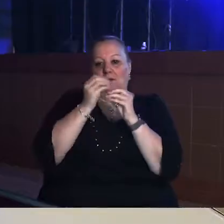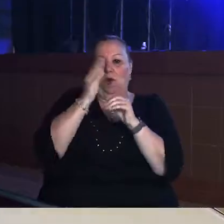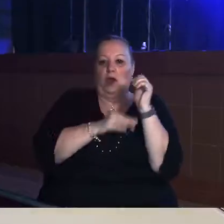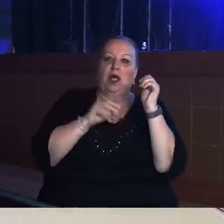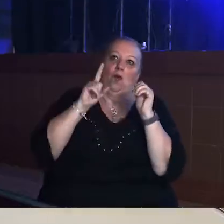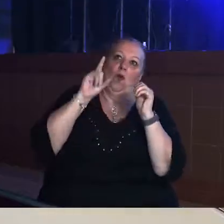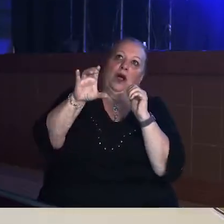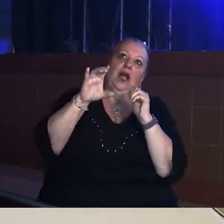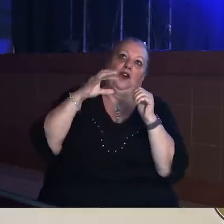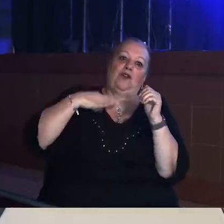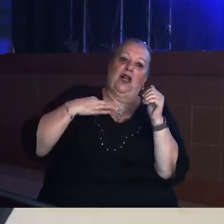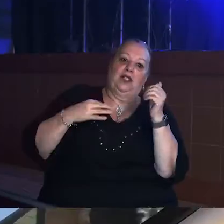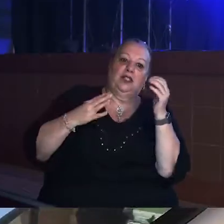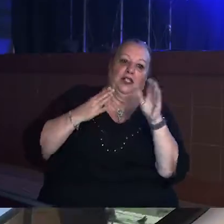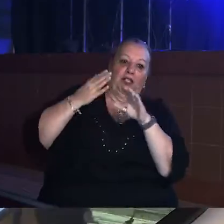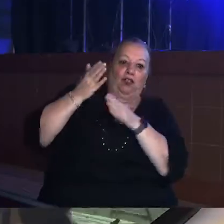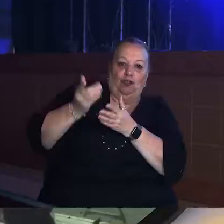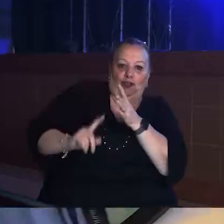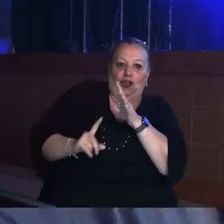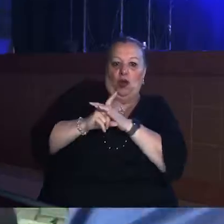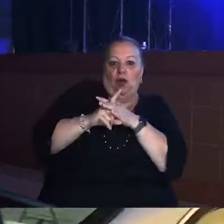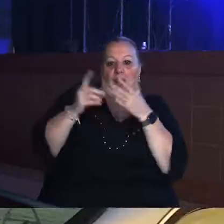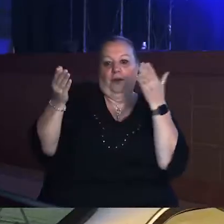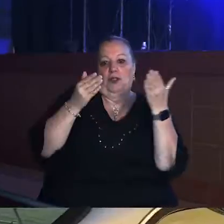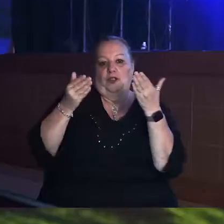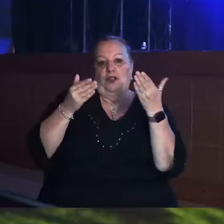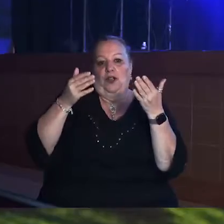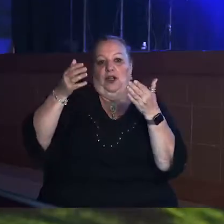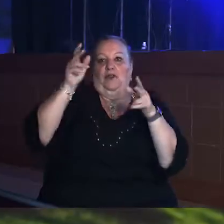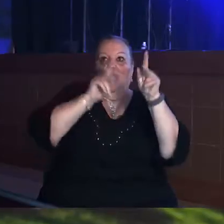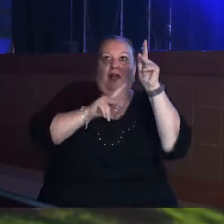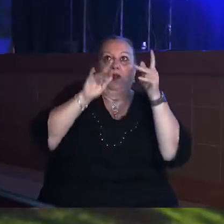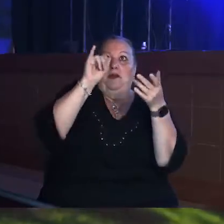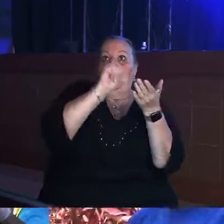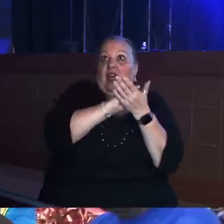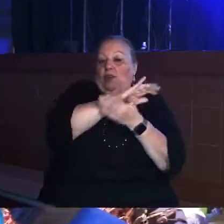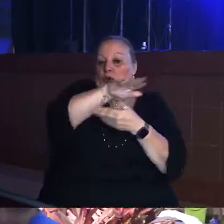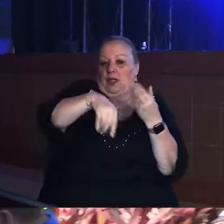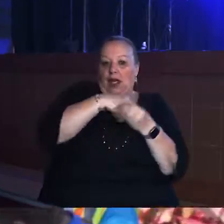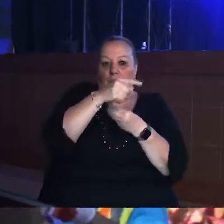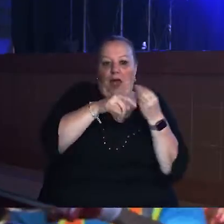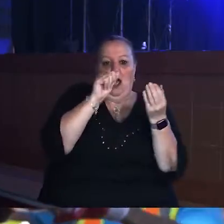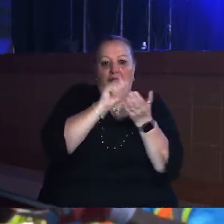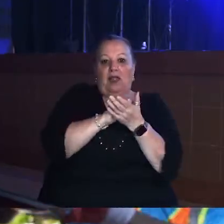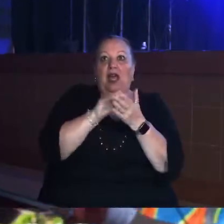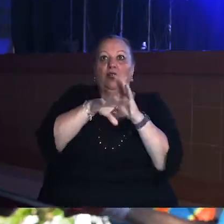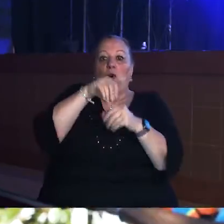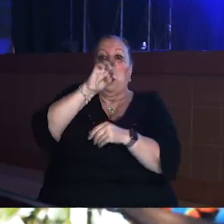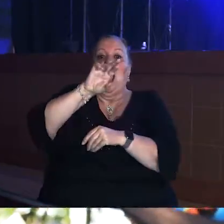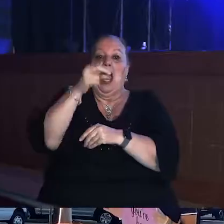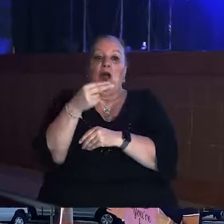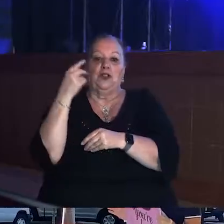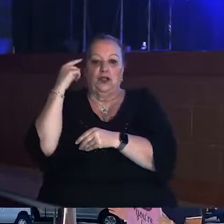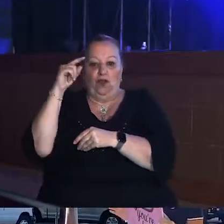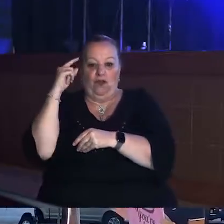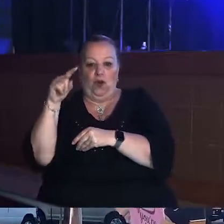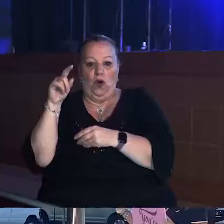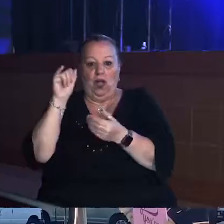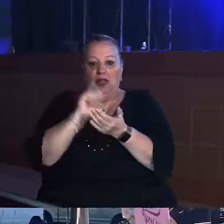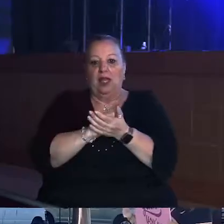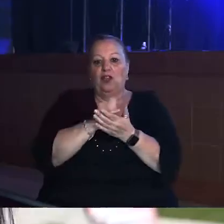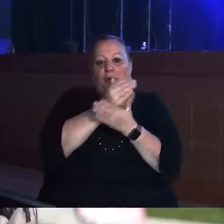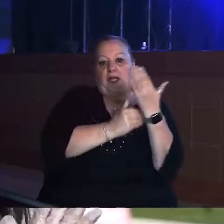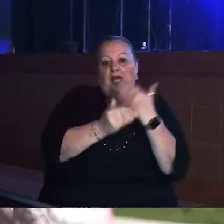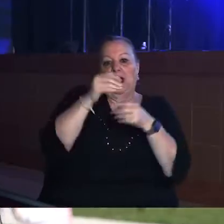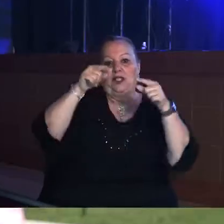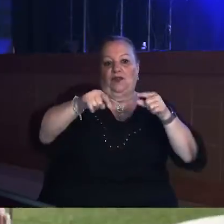This is what outreach is for. This is what being the hands and feet of Jesus is all about. And I'm so grateful and blessed by everyone here today. You guys